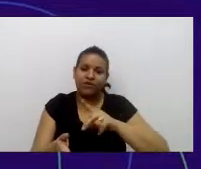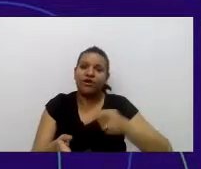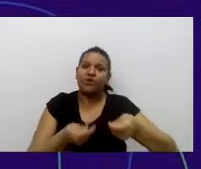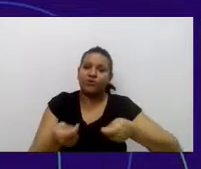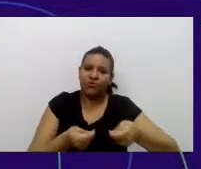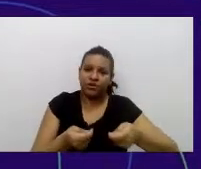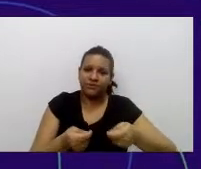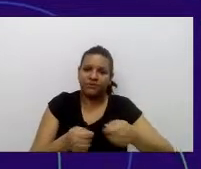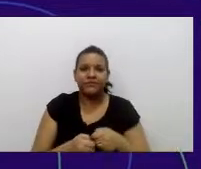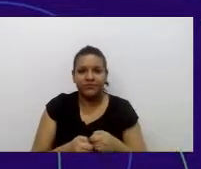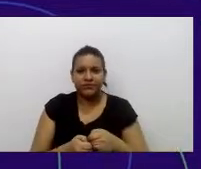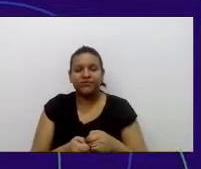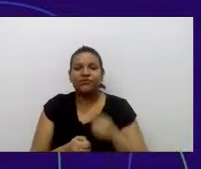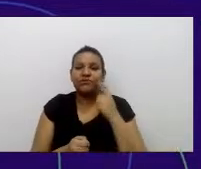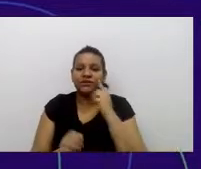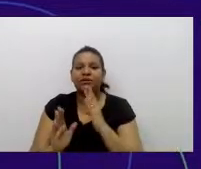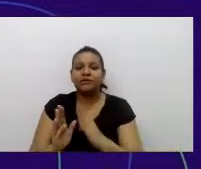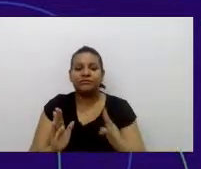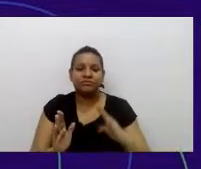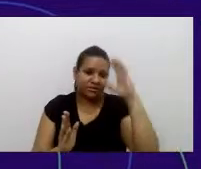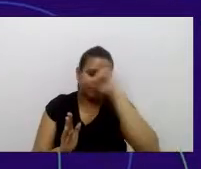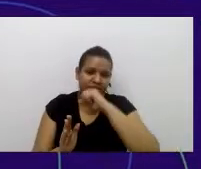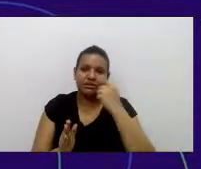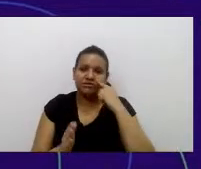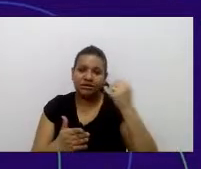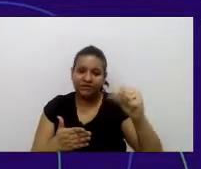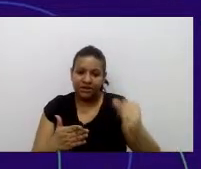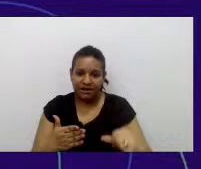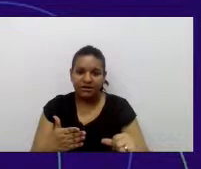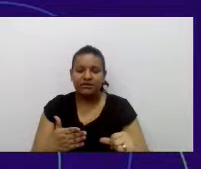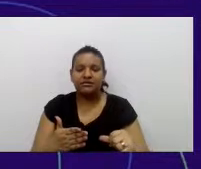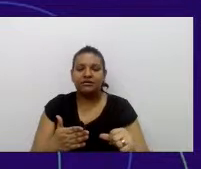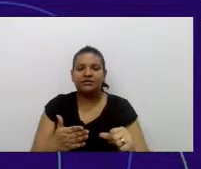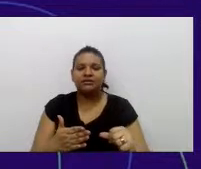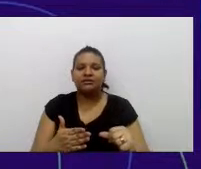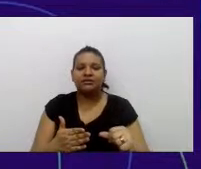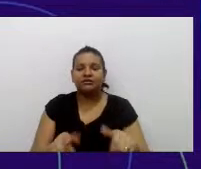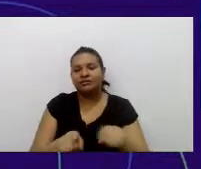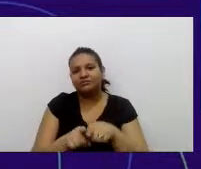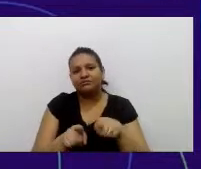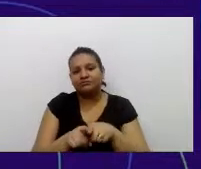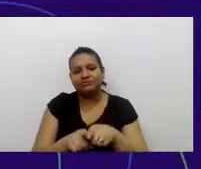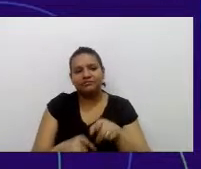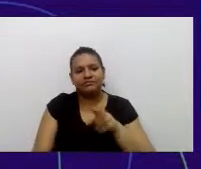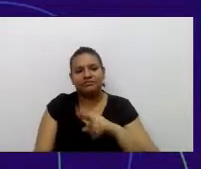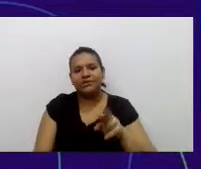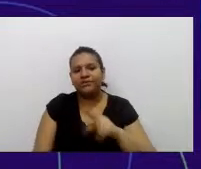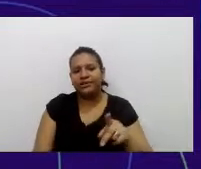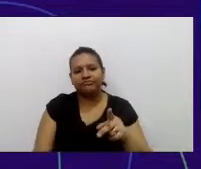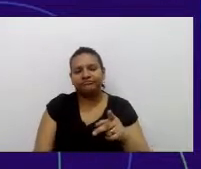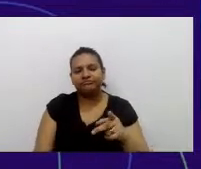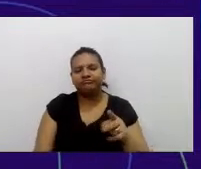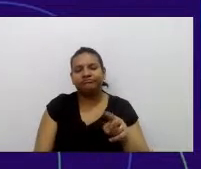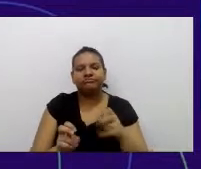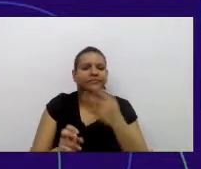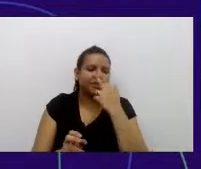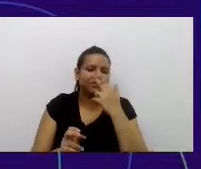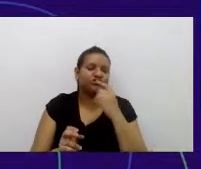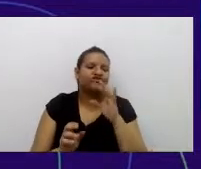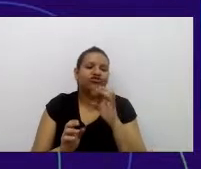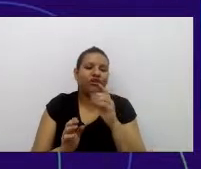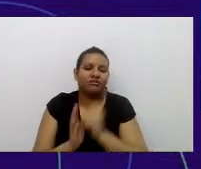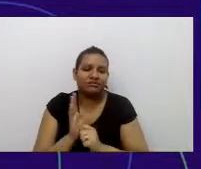rather than the homework assignments. Okay, what are the steps? What's happening between the day